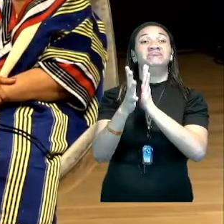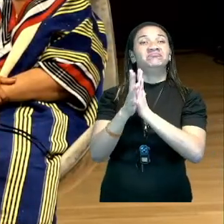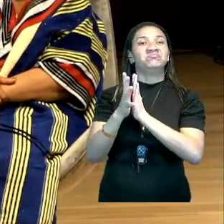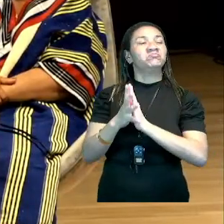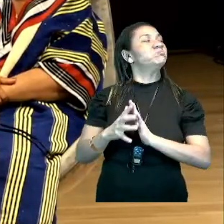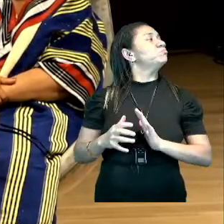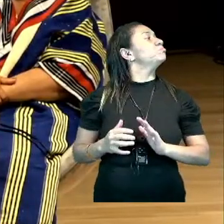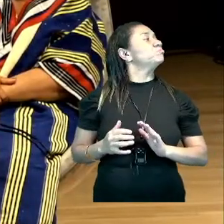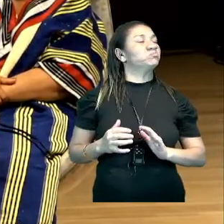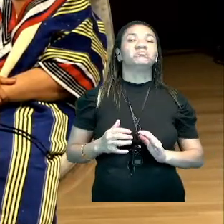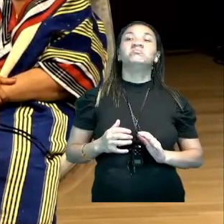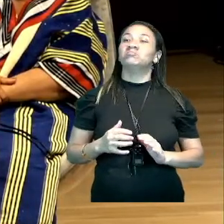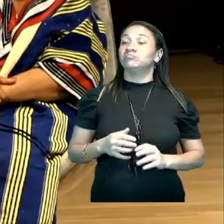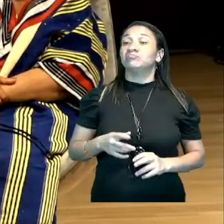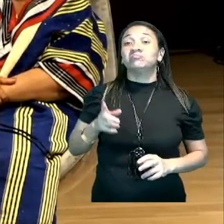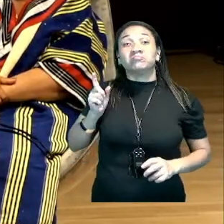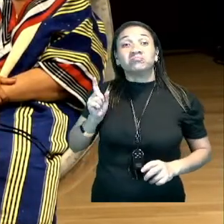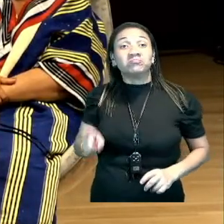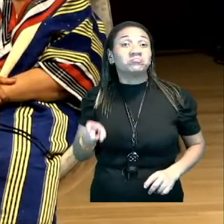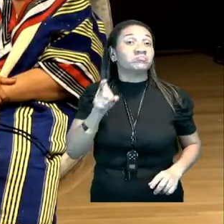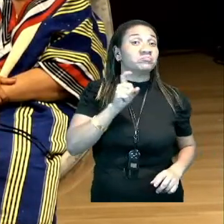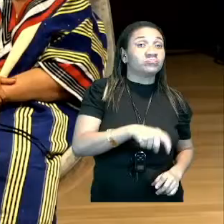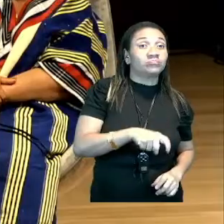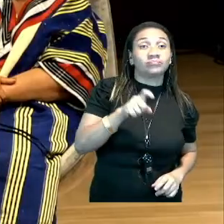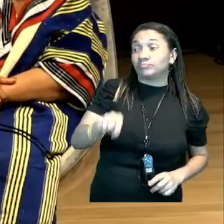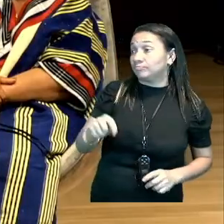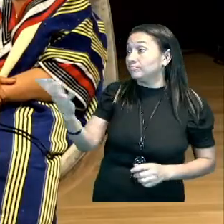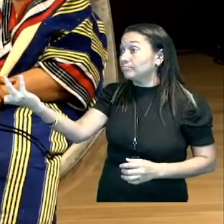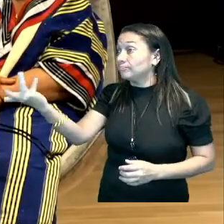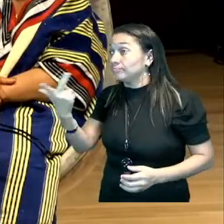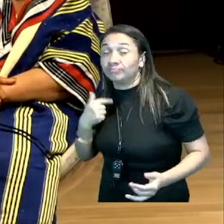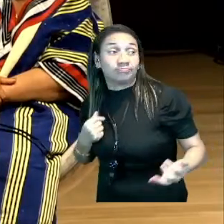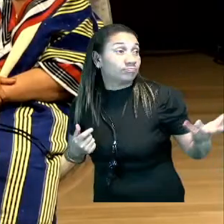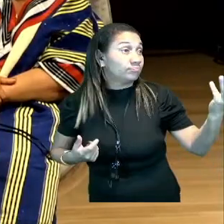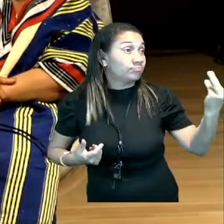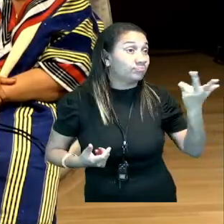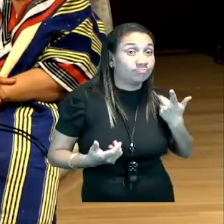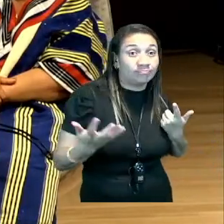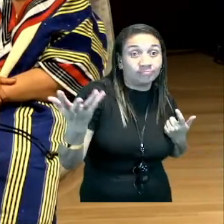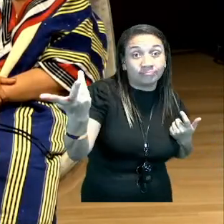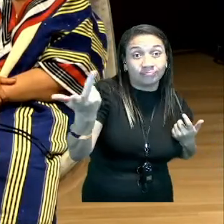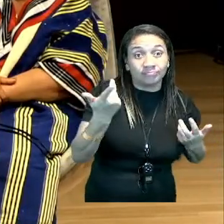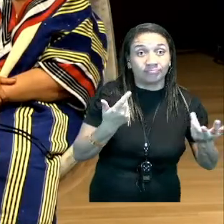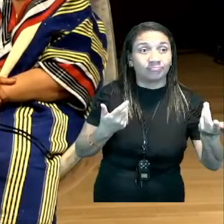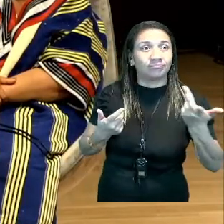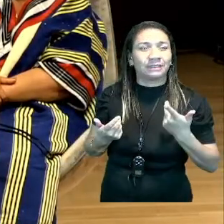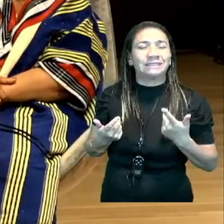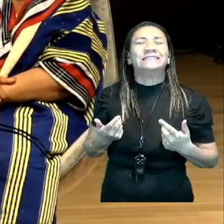Walking through the territory, listening to people.